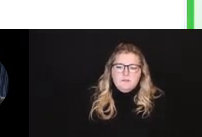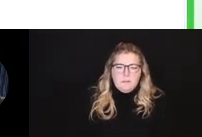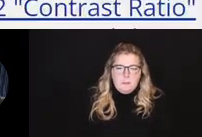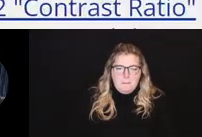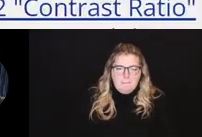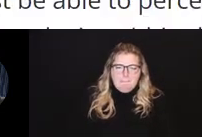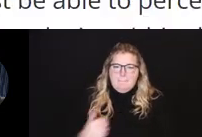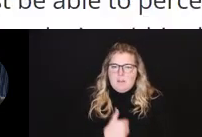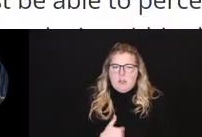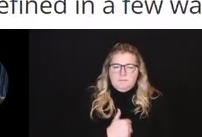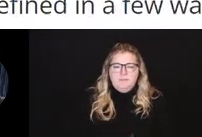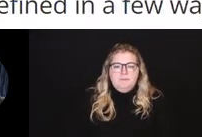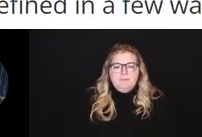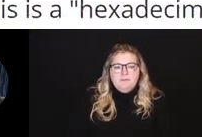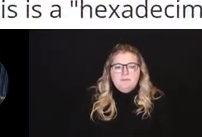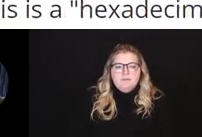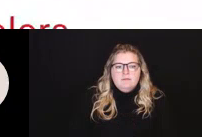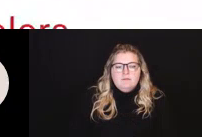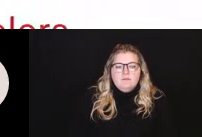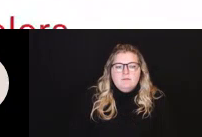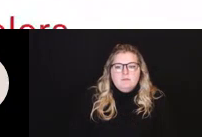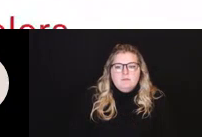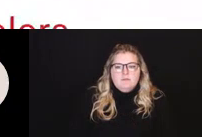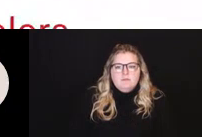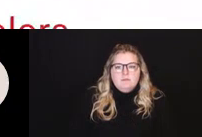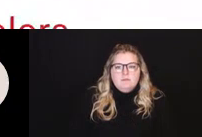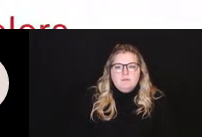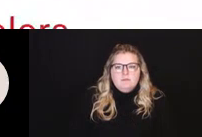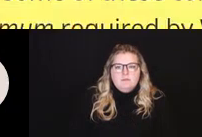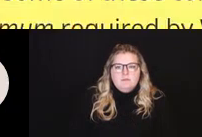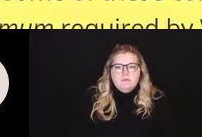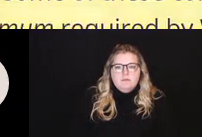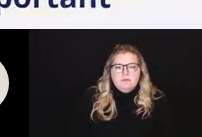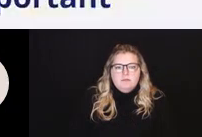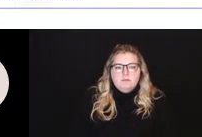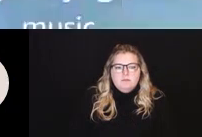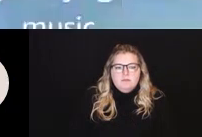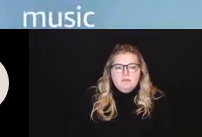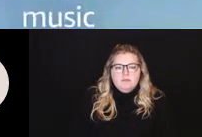Sorry. So yeah, just to make that a little bit more clear.